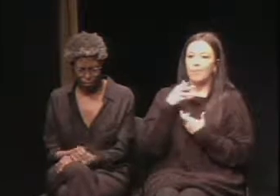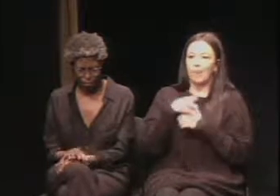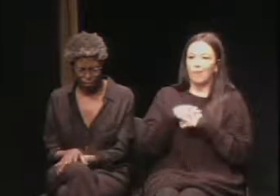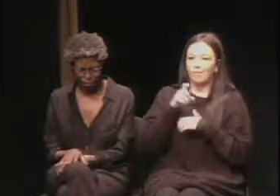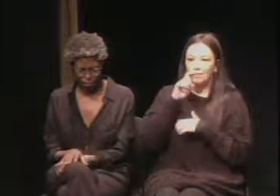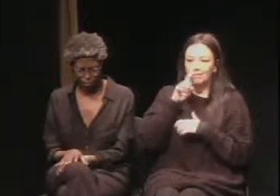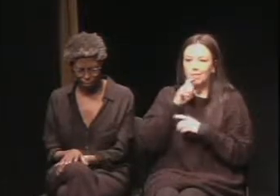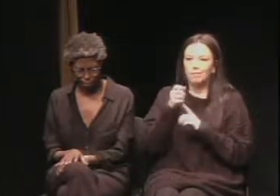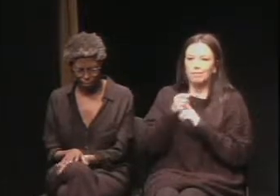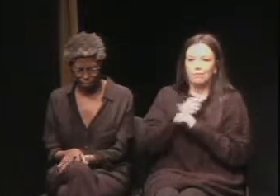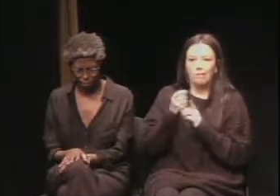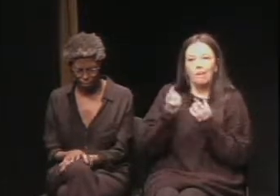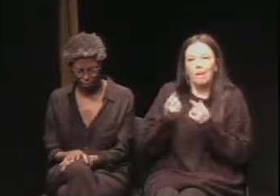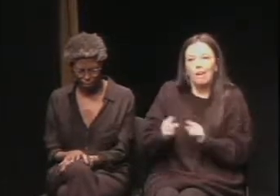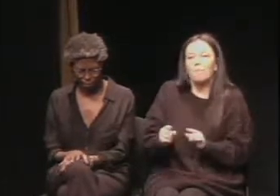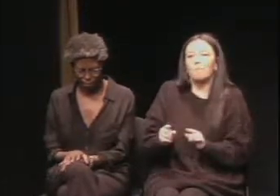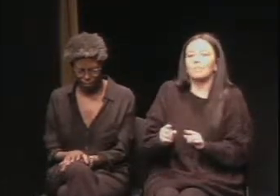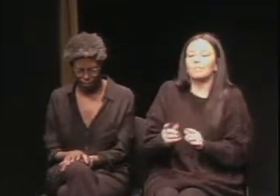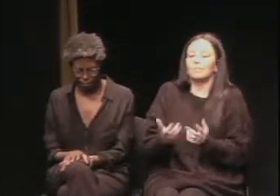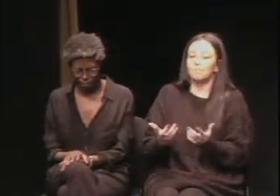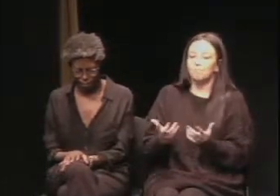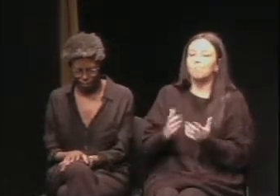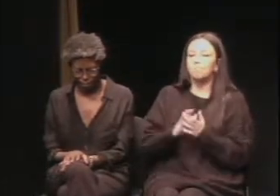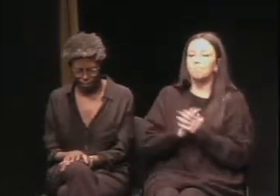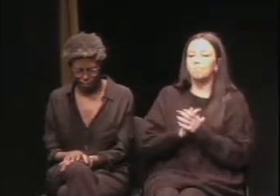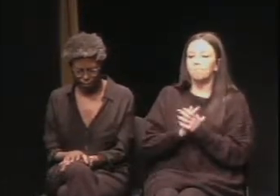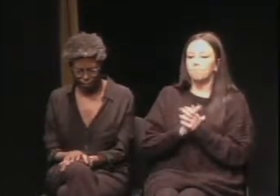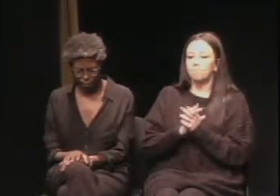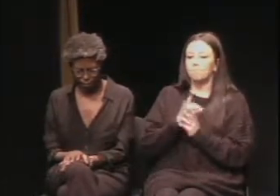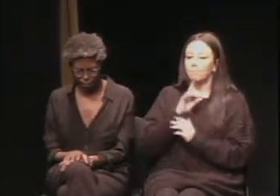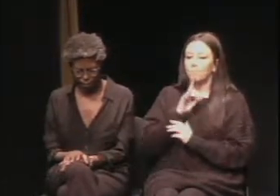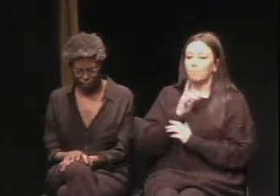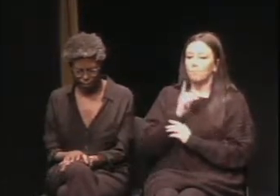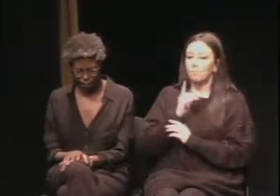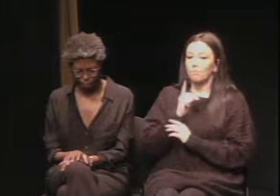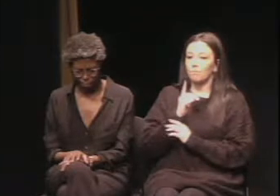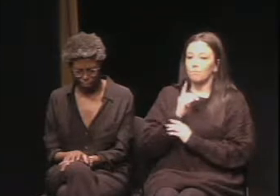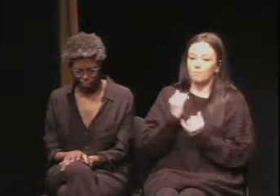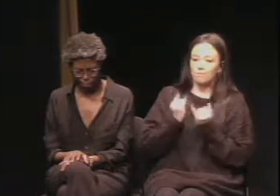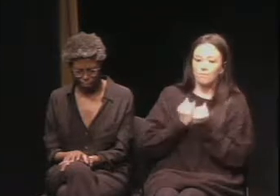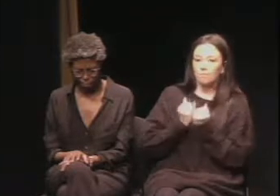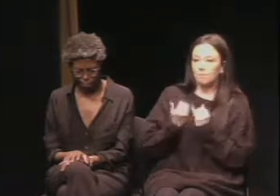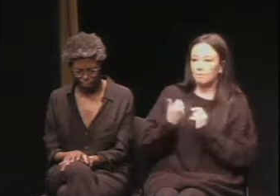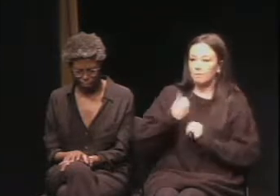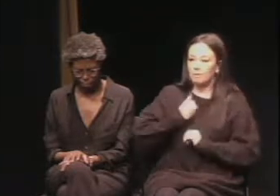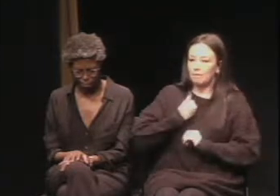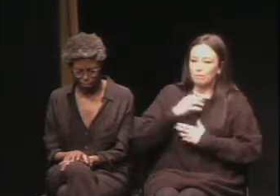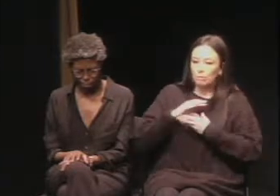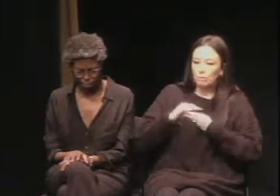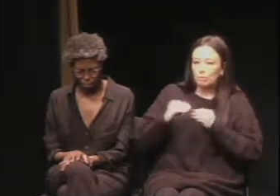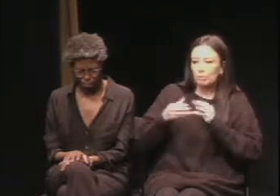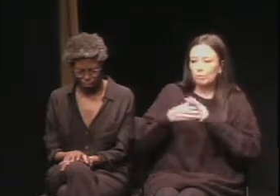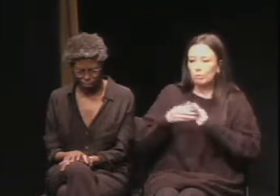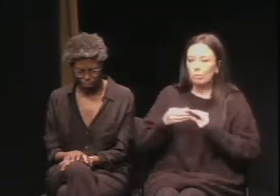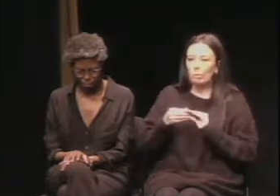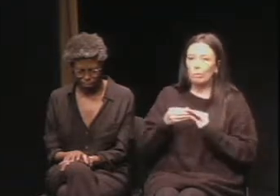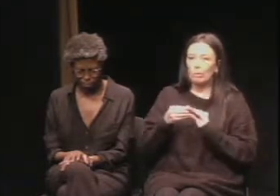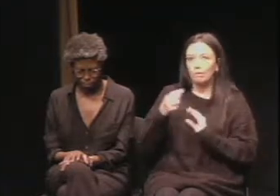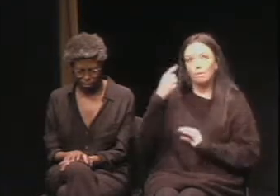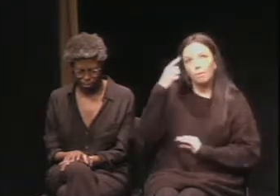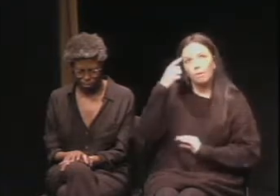sexually abused. And then, so basically we tell ourselves these stories in our heads, you know, and then we find